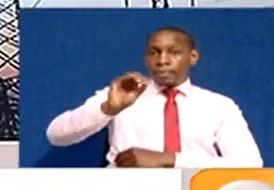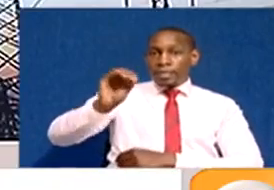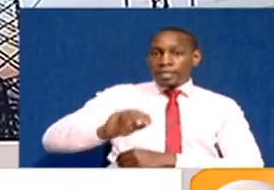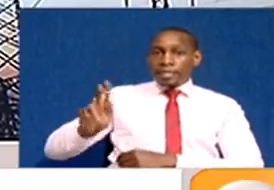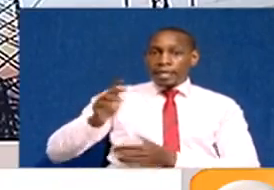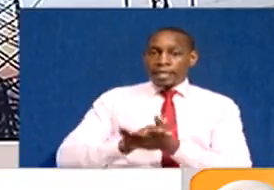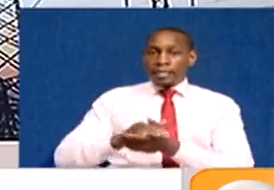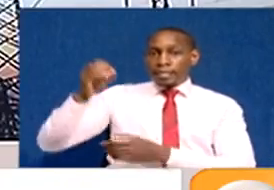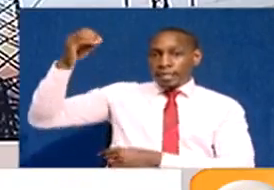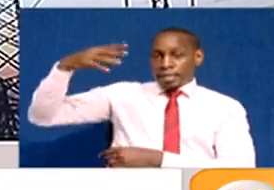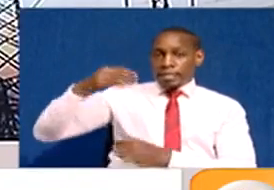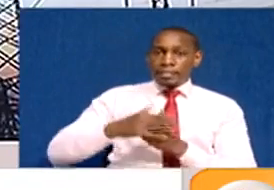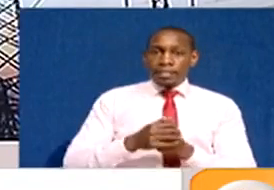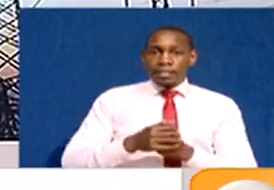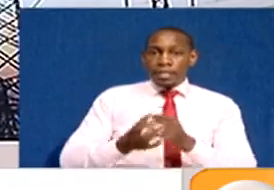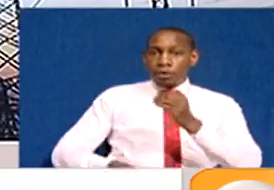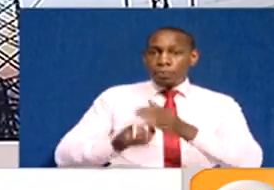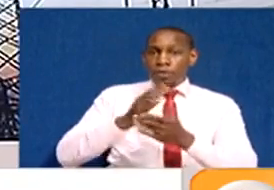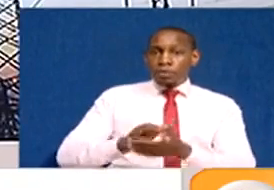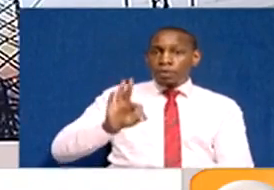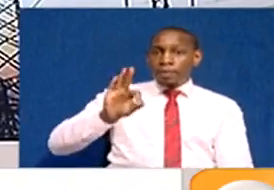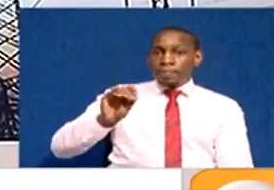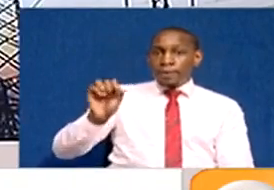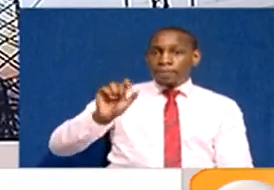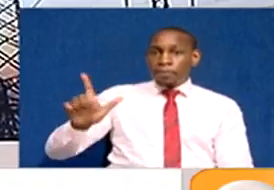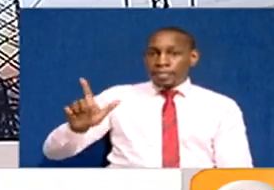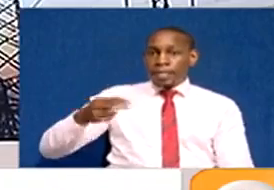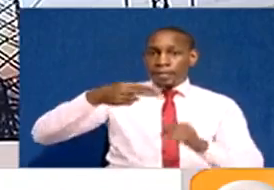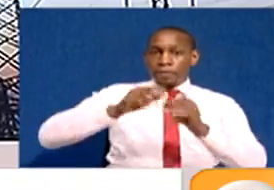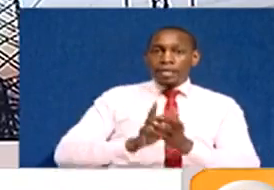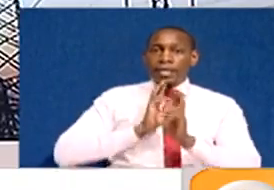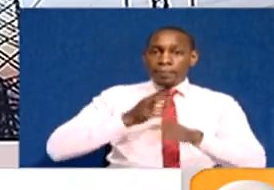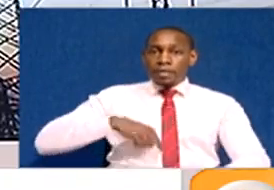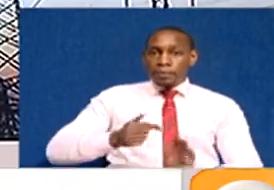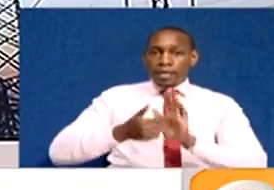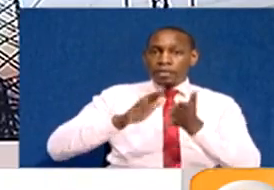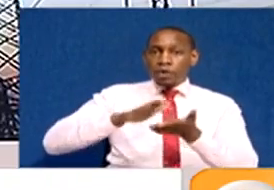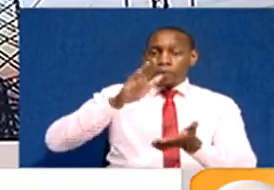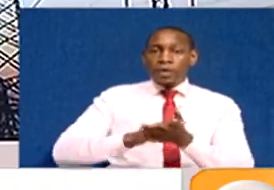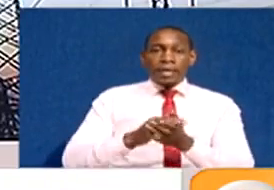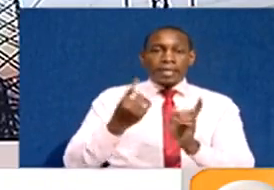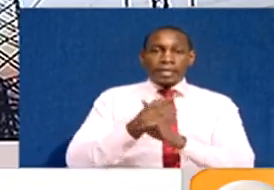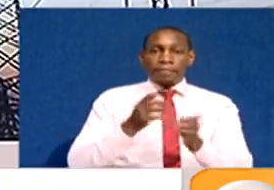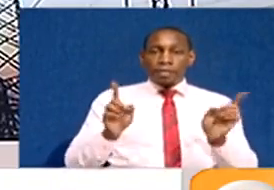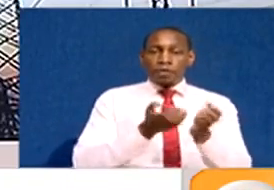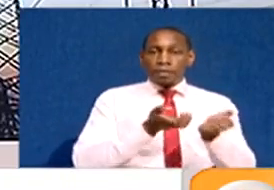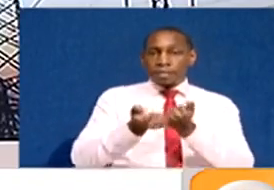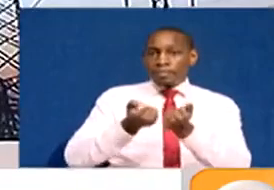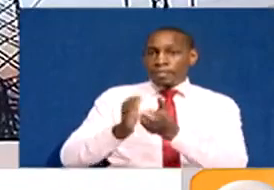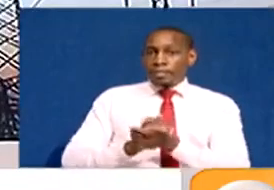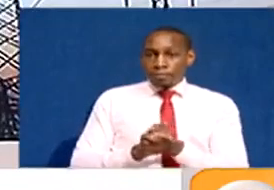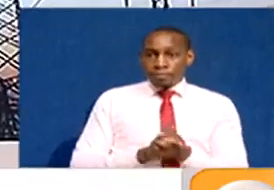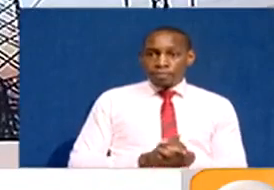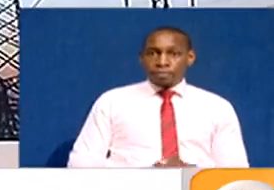of the country's electricity mix is generated from fossil fuel. Dennis Otieno has the details of this and other interesting